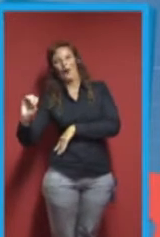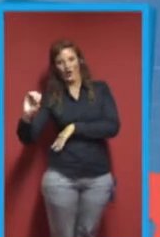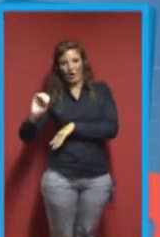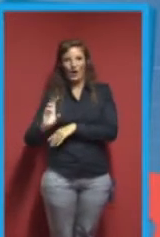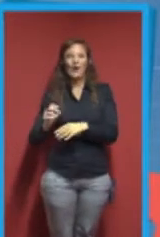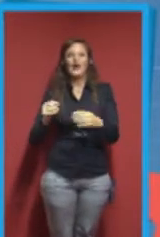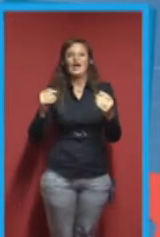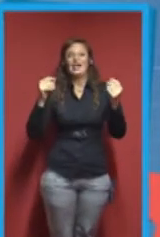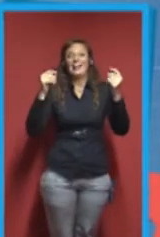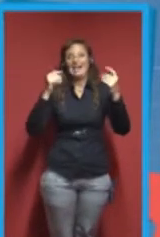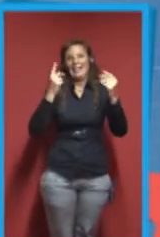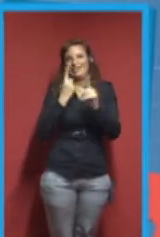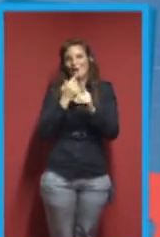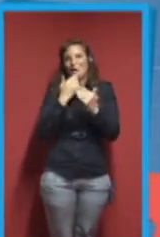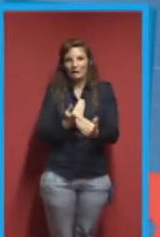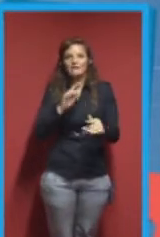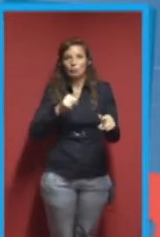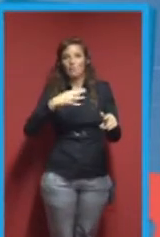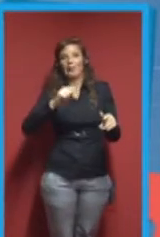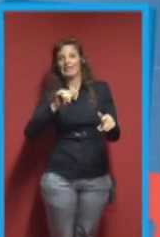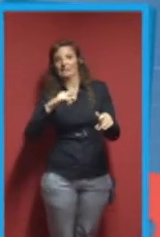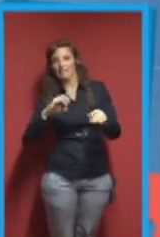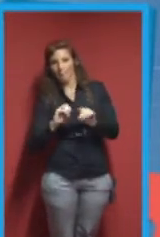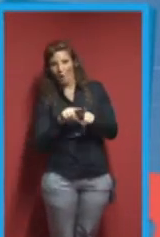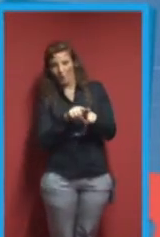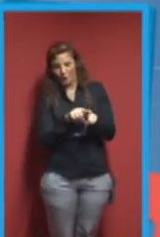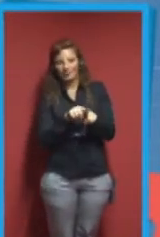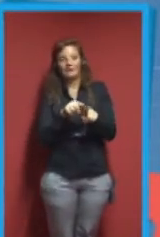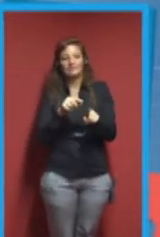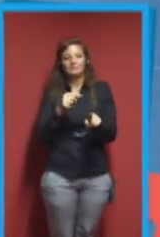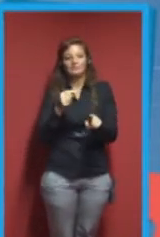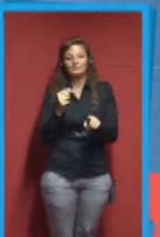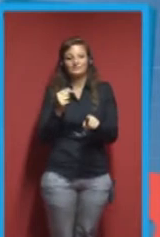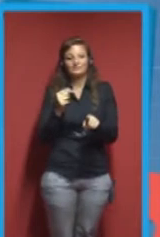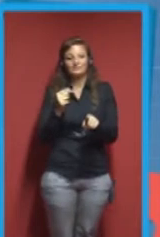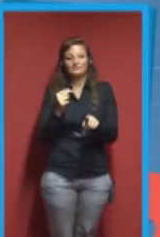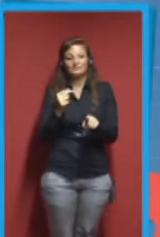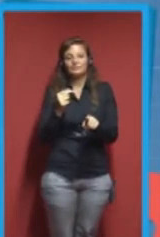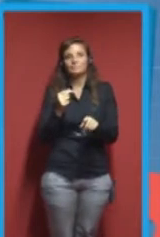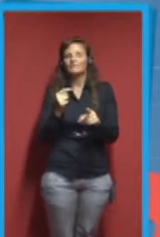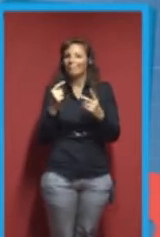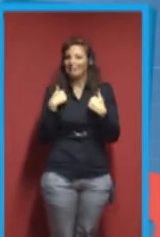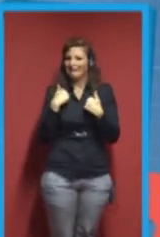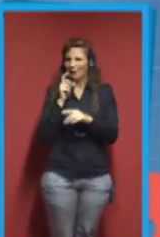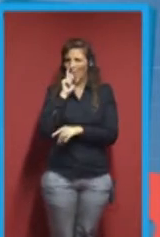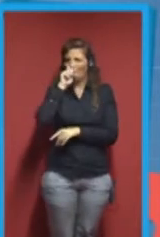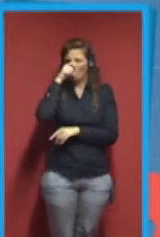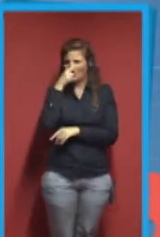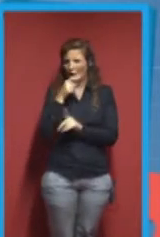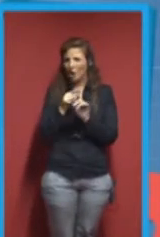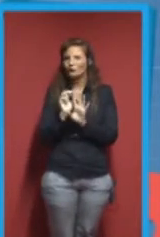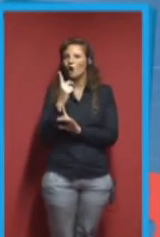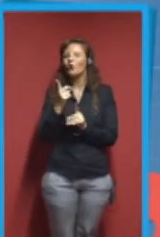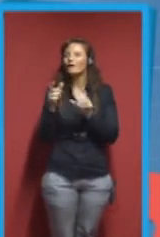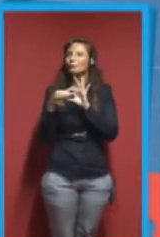Thank you, Zio Massimo. So, as you know, I have a curiosity about your daughter's name. That is actually, I have to read it,